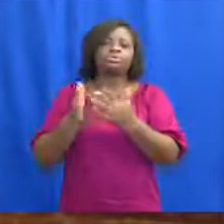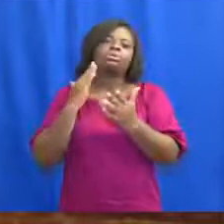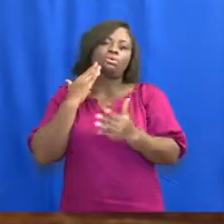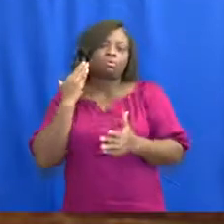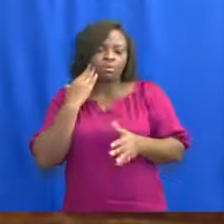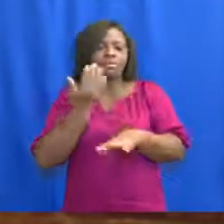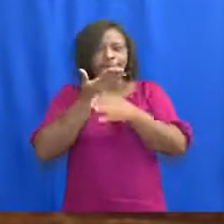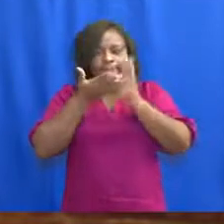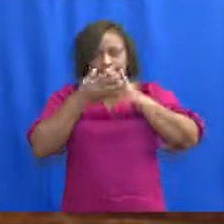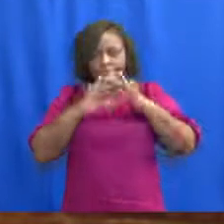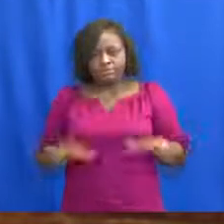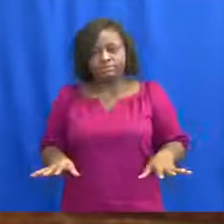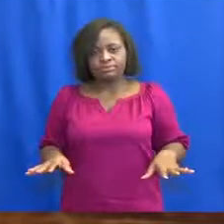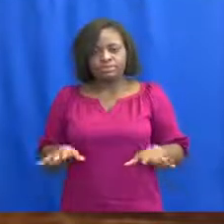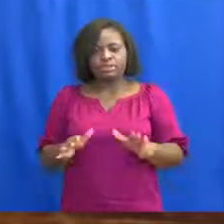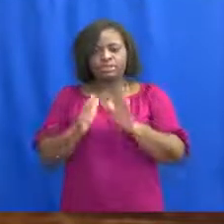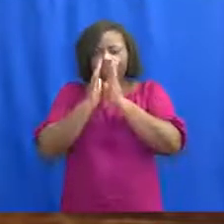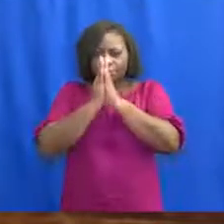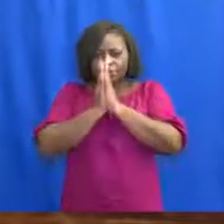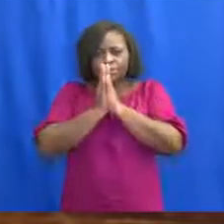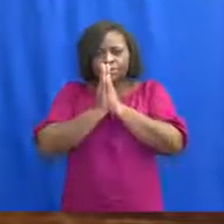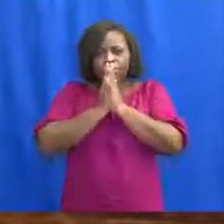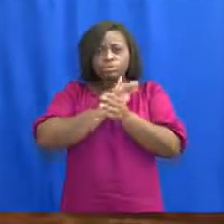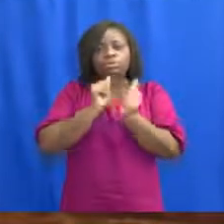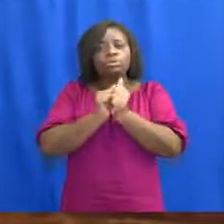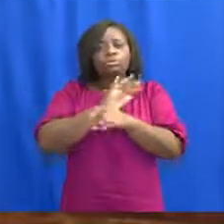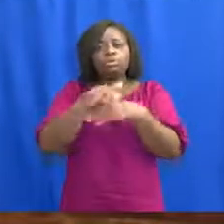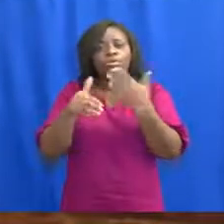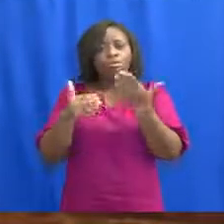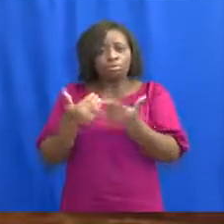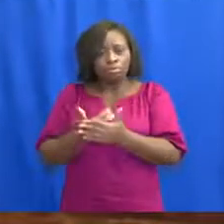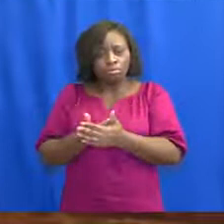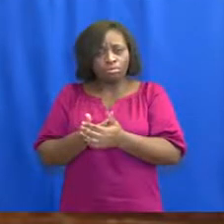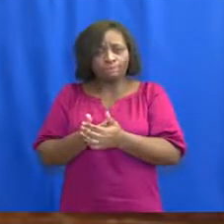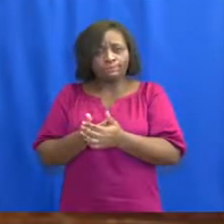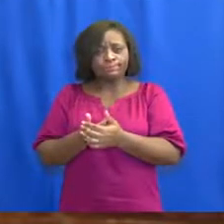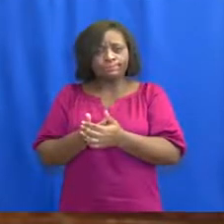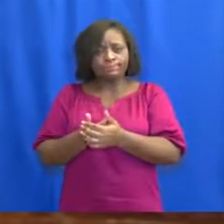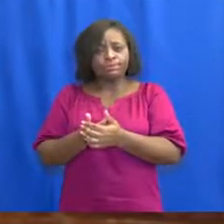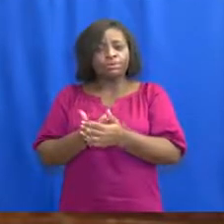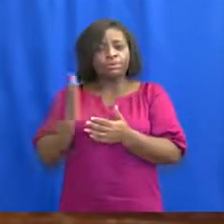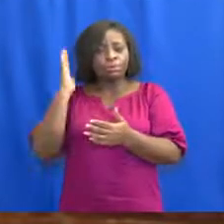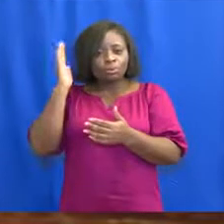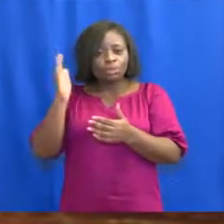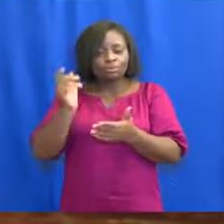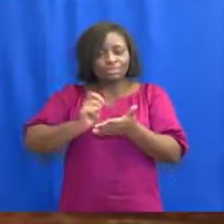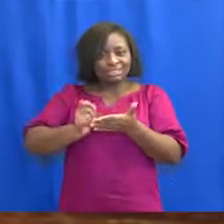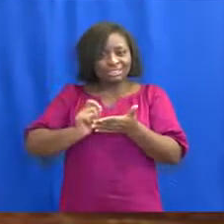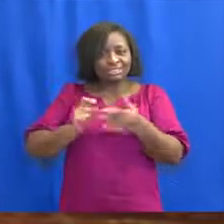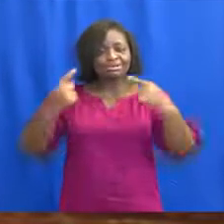mu. But bo eta wonyina echi na one etwa nsohwe